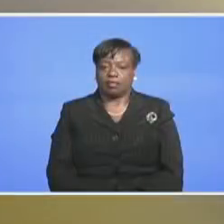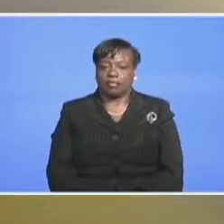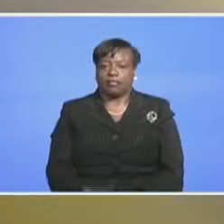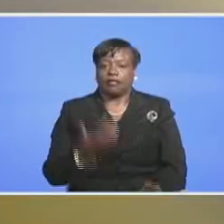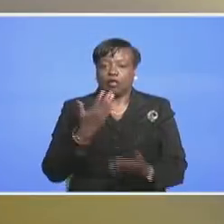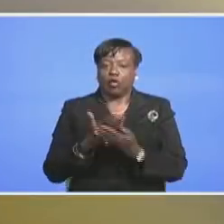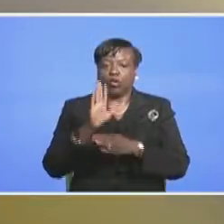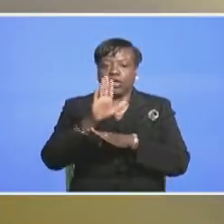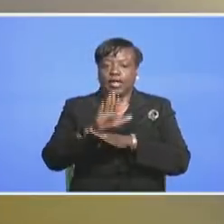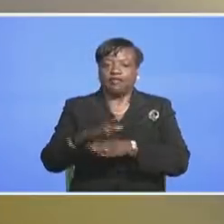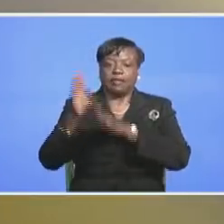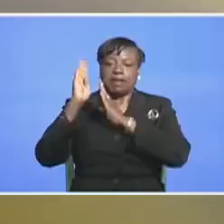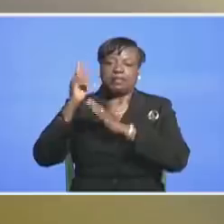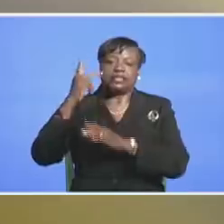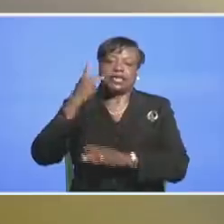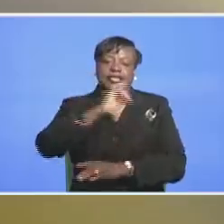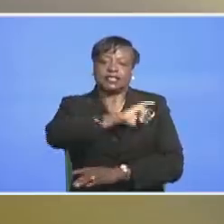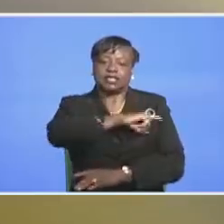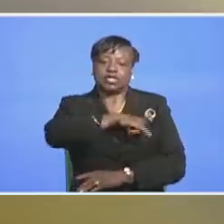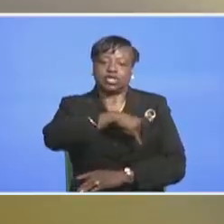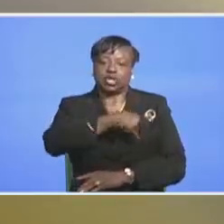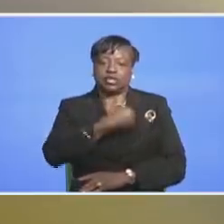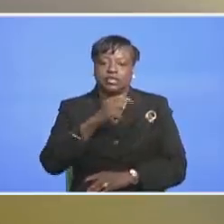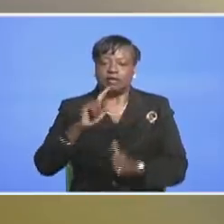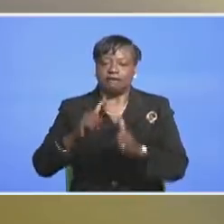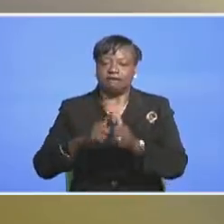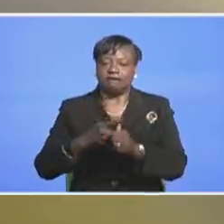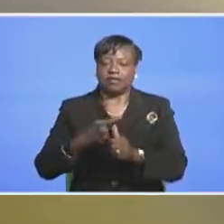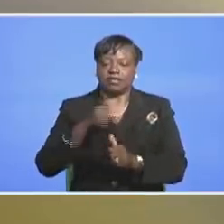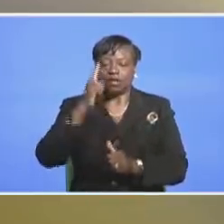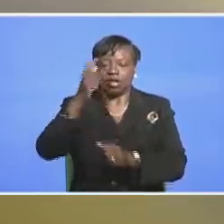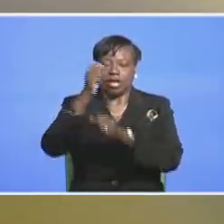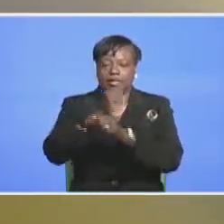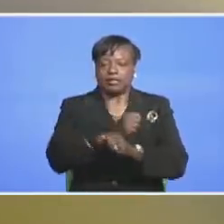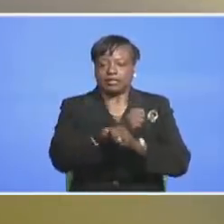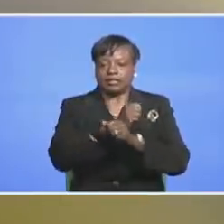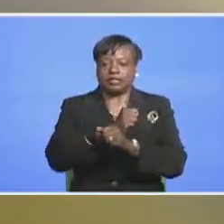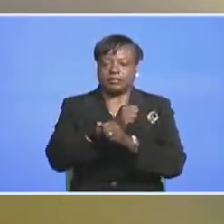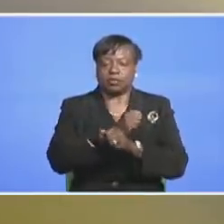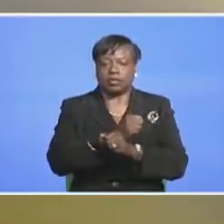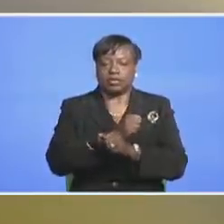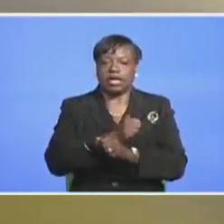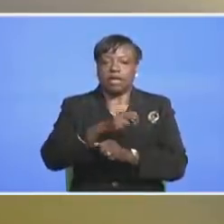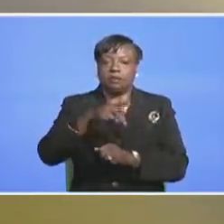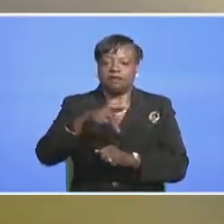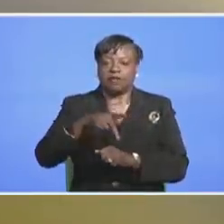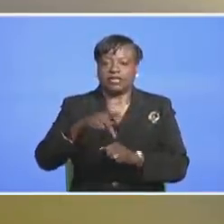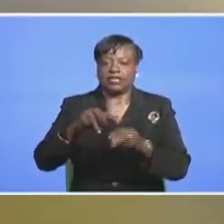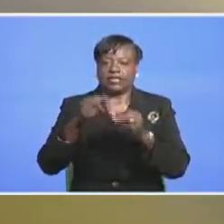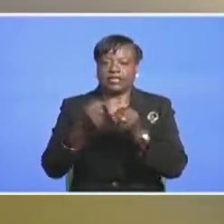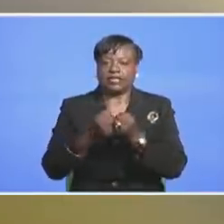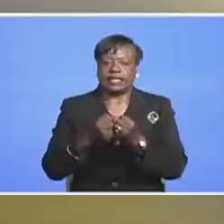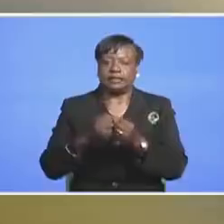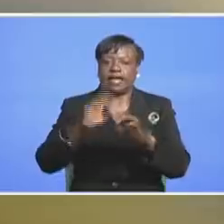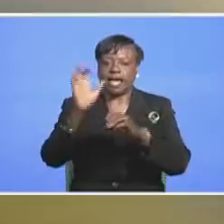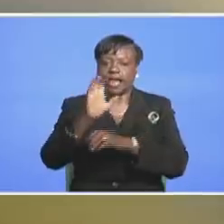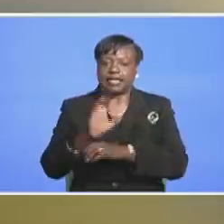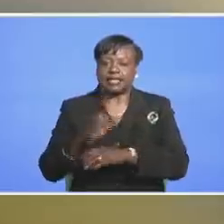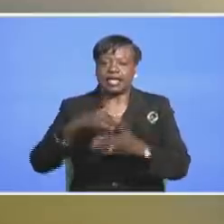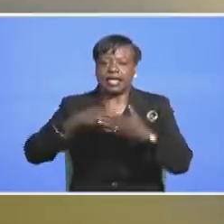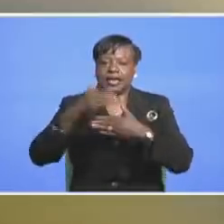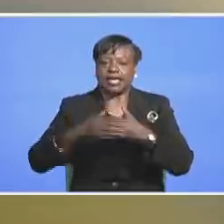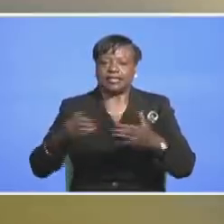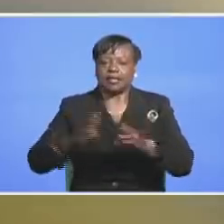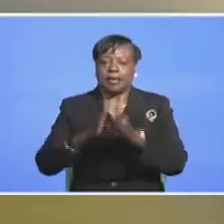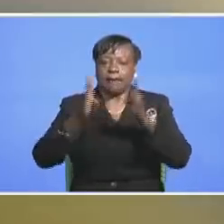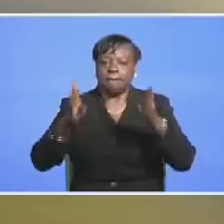Good evening, Bahamas. I'm Kelsey Johnson. Here's your first look at sports for Tuesday. The Prefontaine Classic is the next big international track